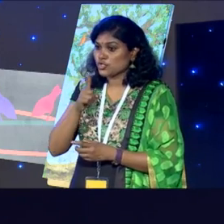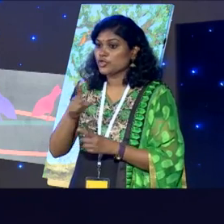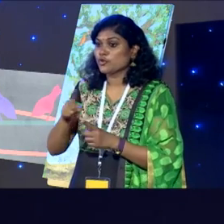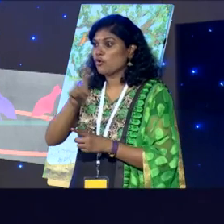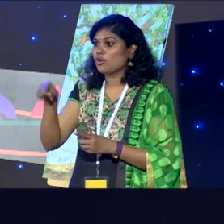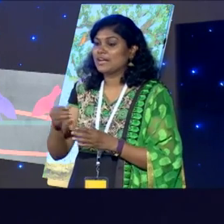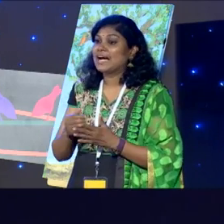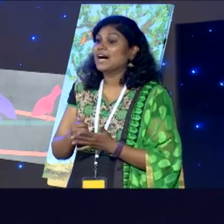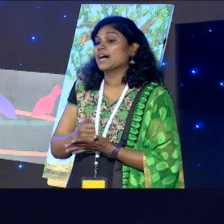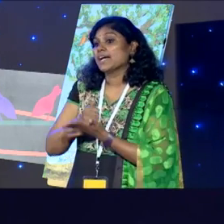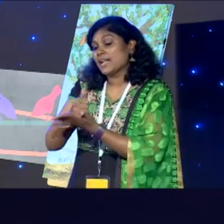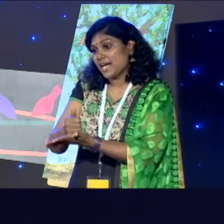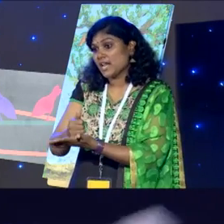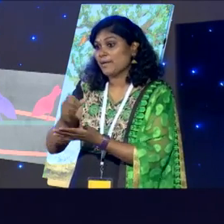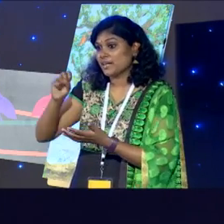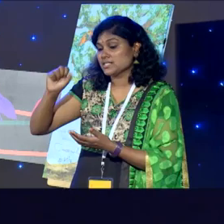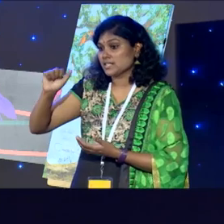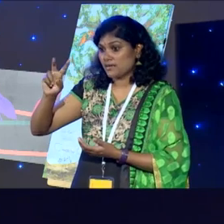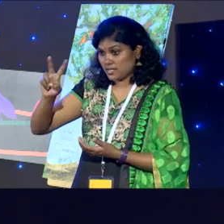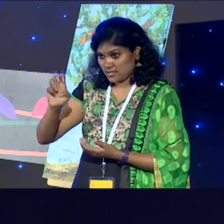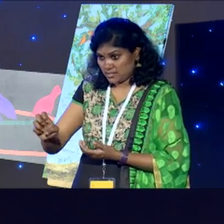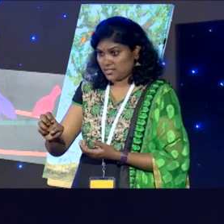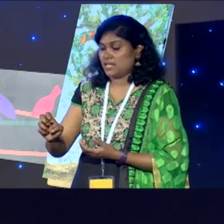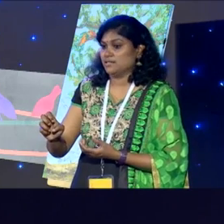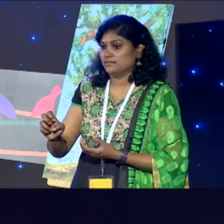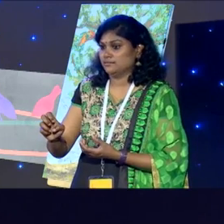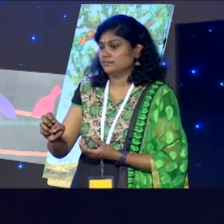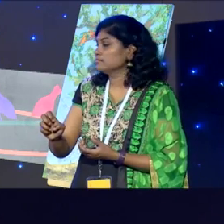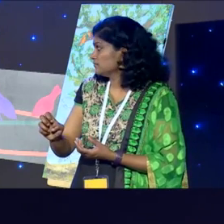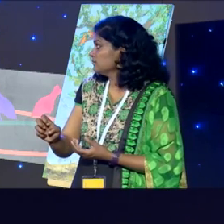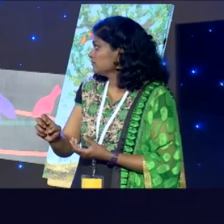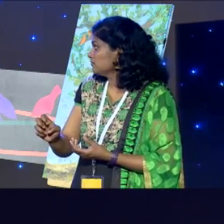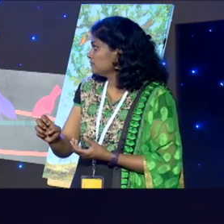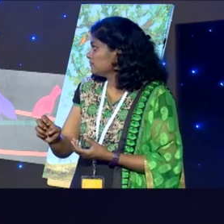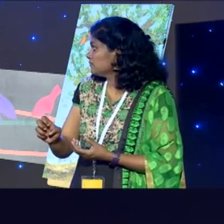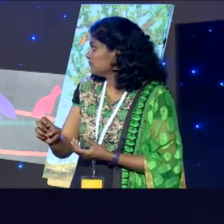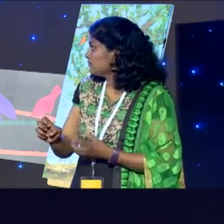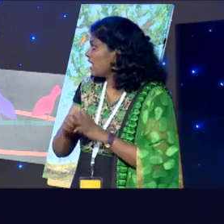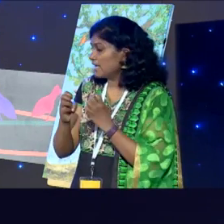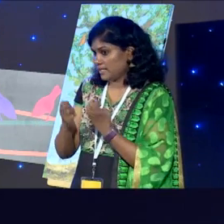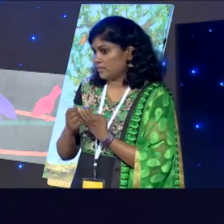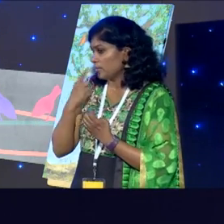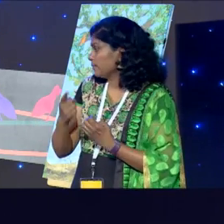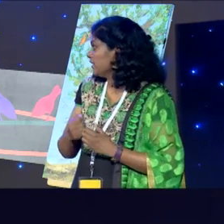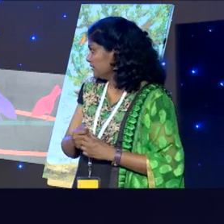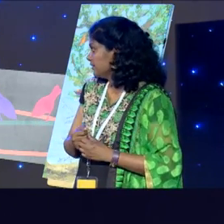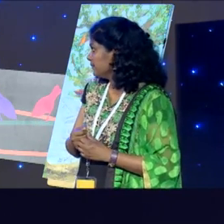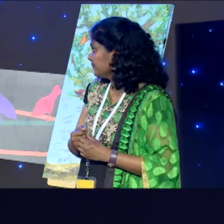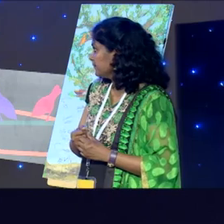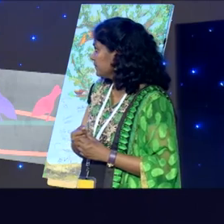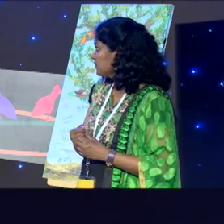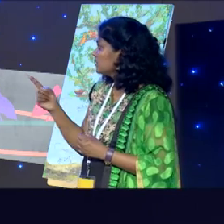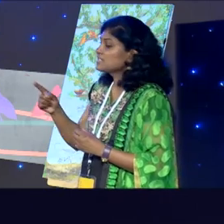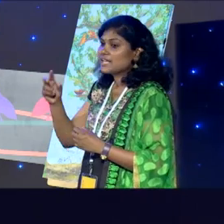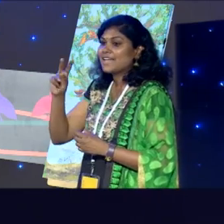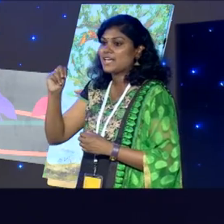difference. We cannot do anything sitting in a city other than giving funds to an NGO. Okay, I did my